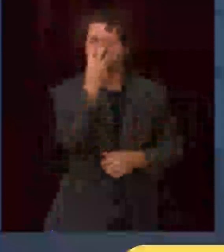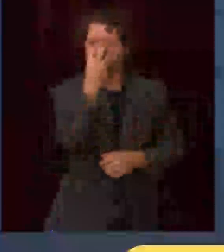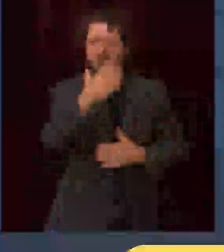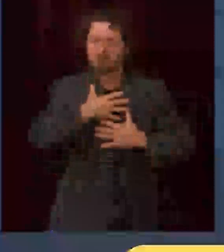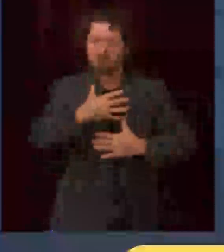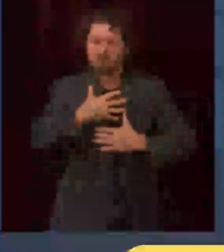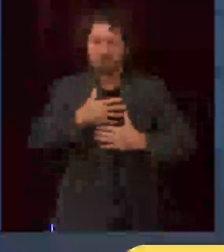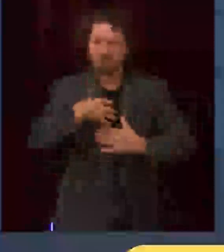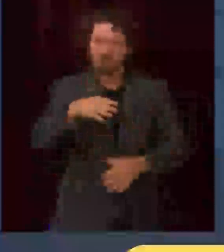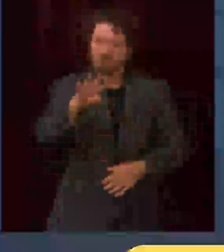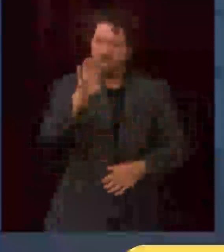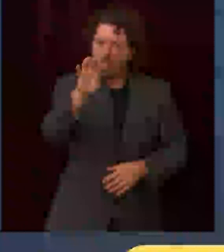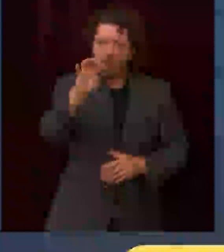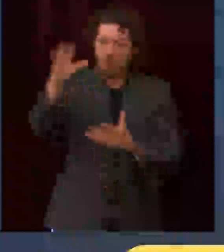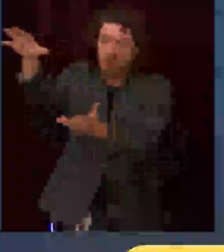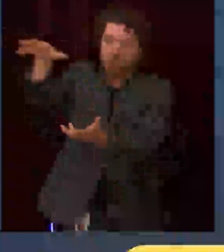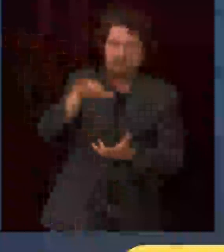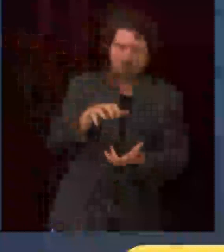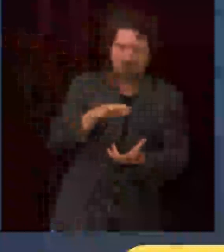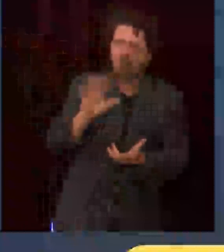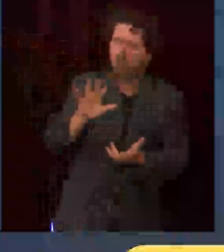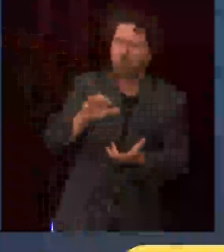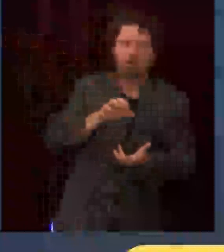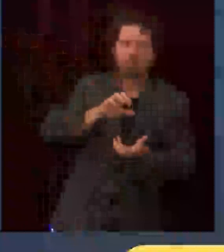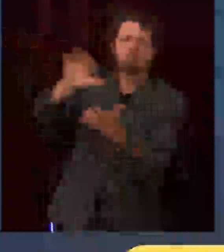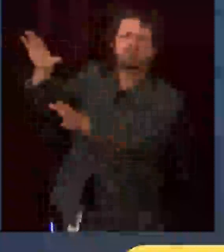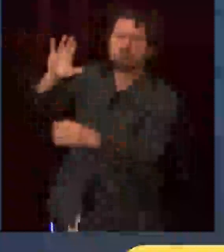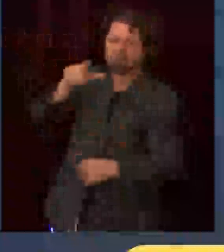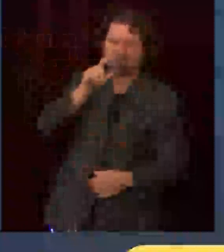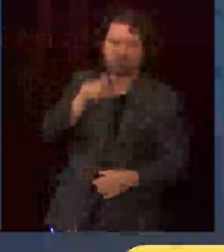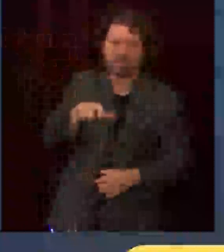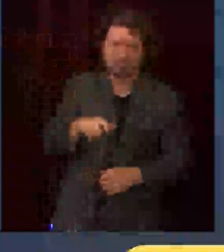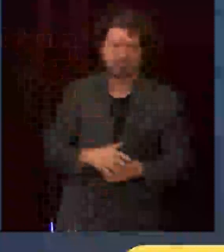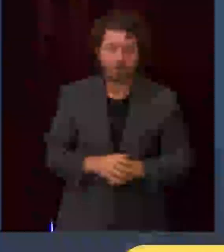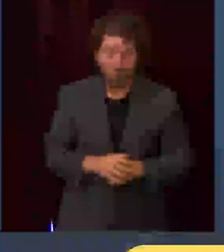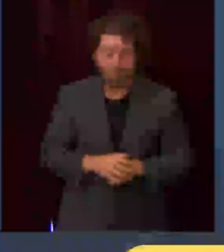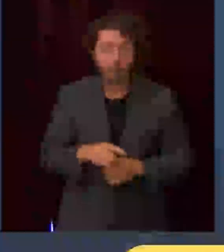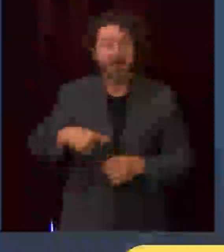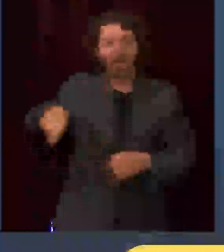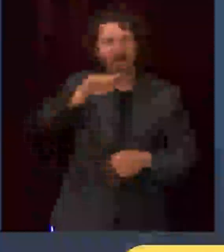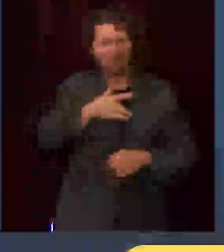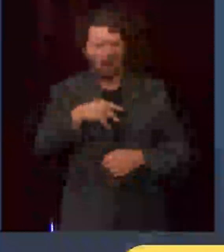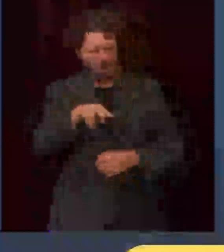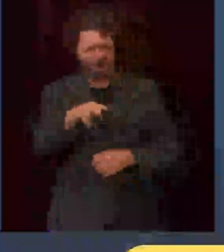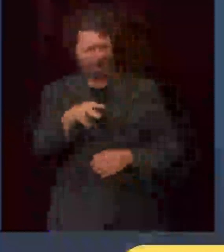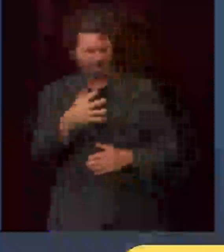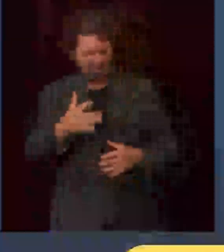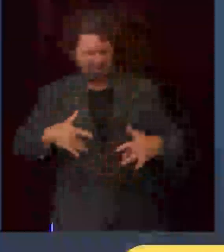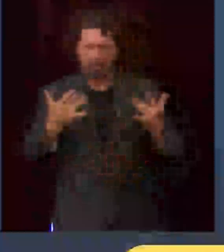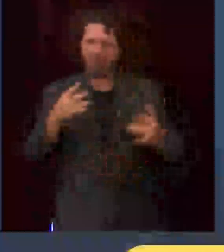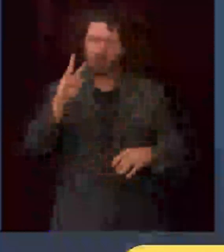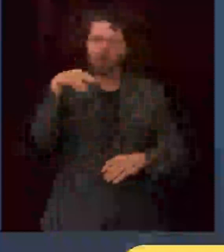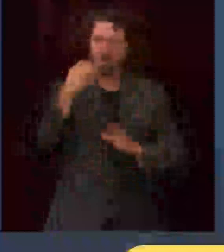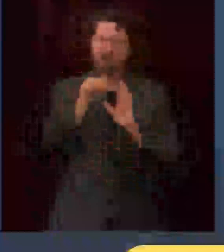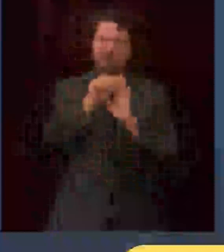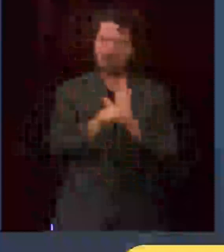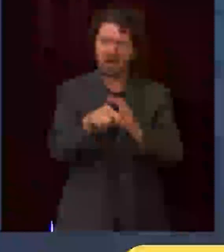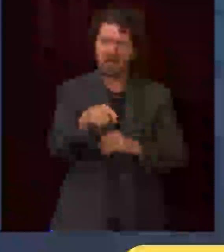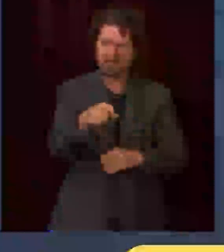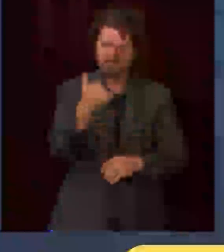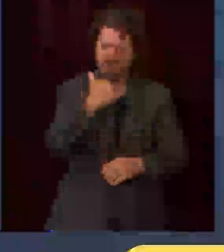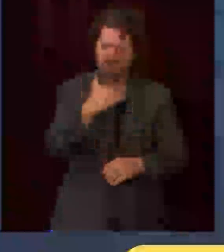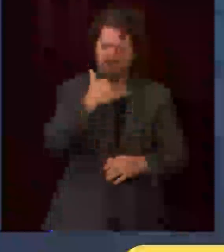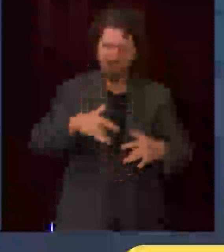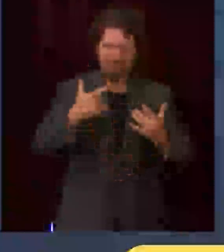state got it wrong. I think what they show is how we've got it right, because we have had progress, and we know that if we continue in